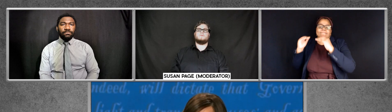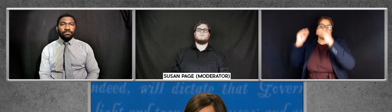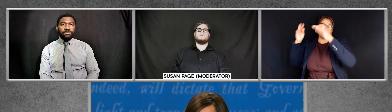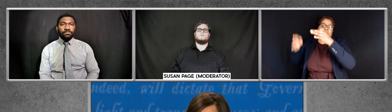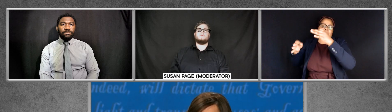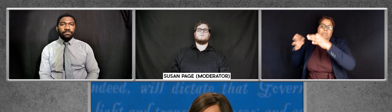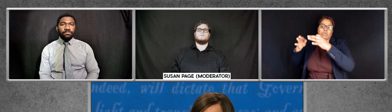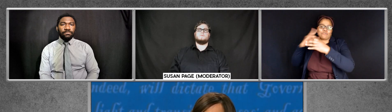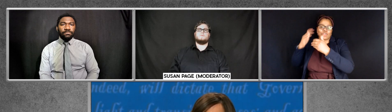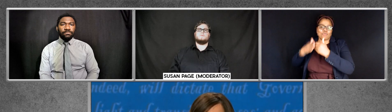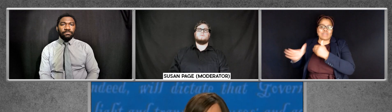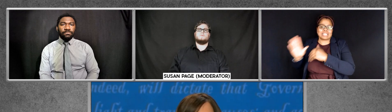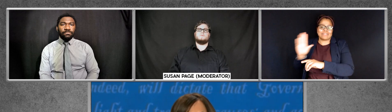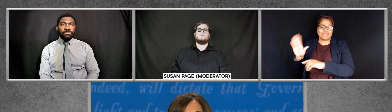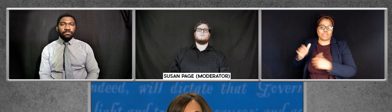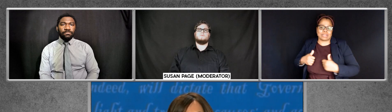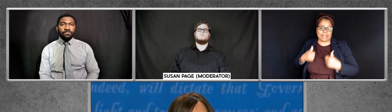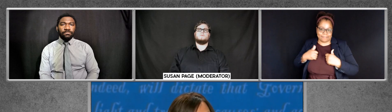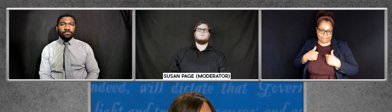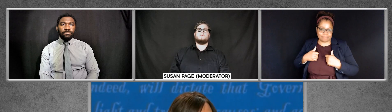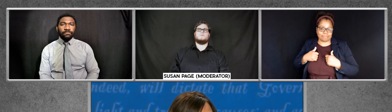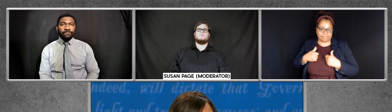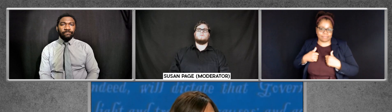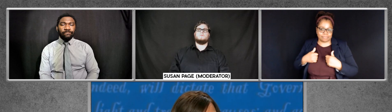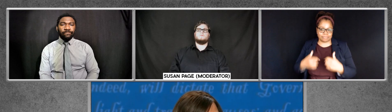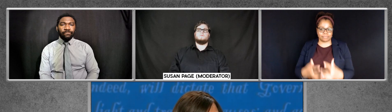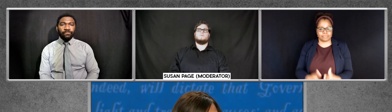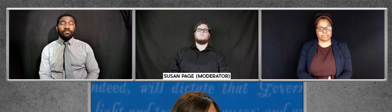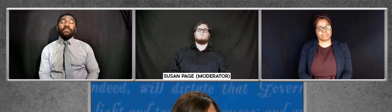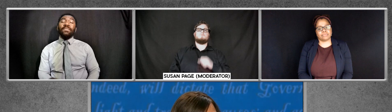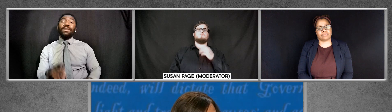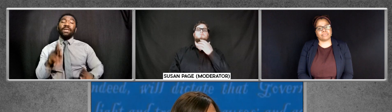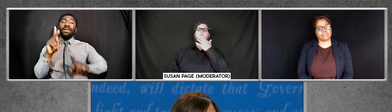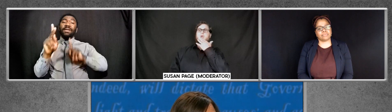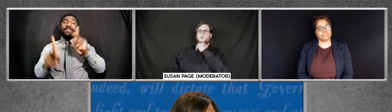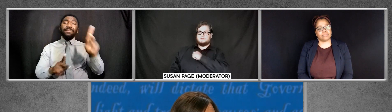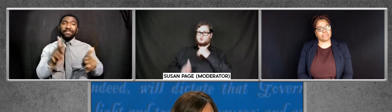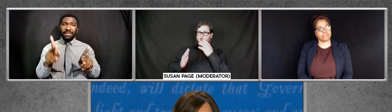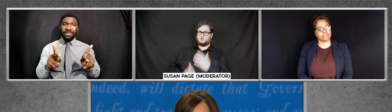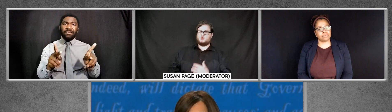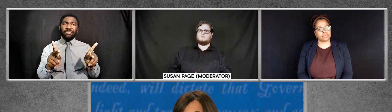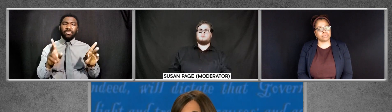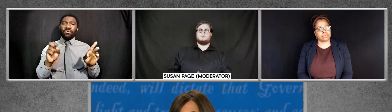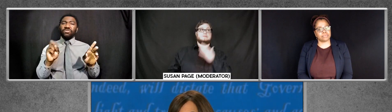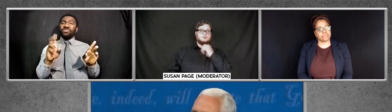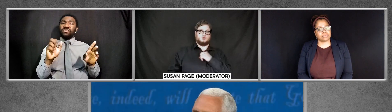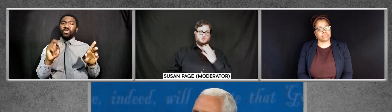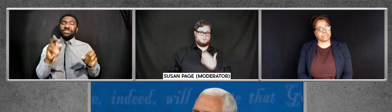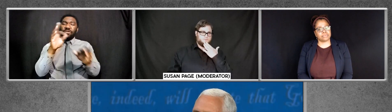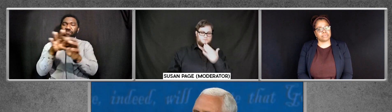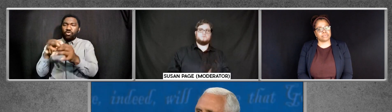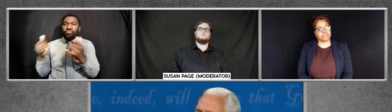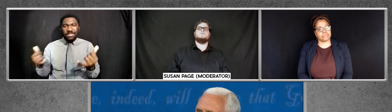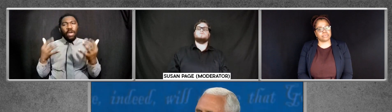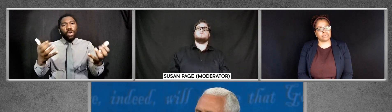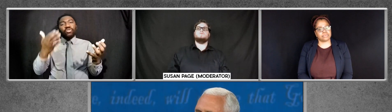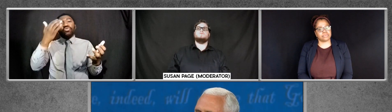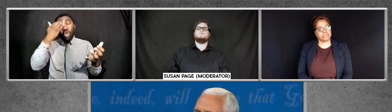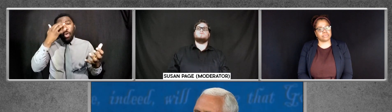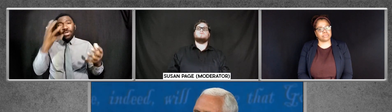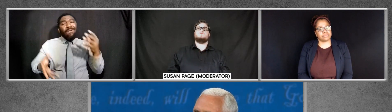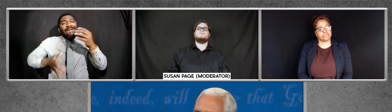lifetime. Thank you, And Senator the Harris. people, Susan, are voting right now. They'd like to know if you and Joe Biden are going to pack the